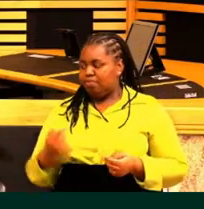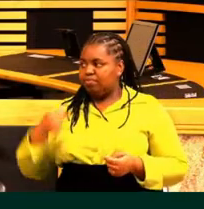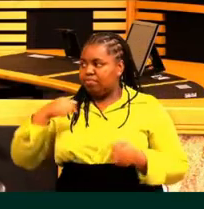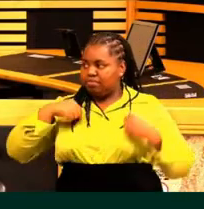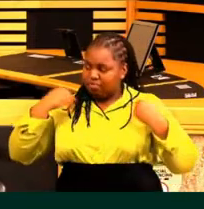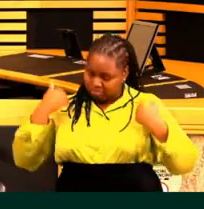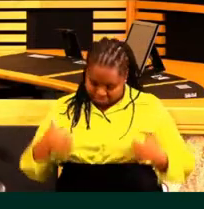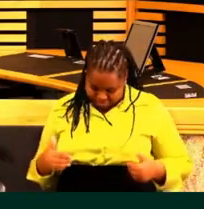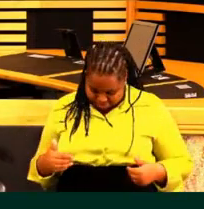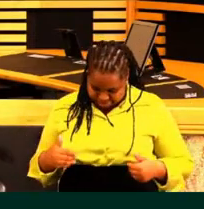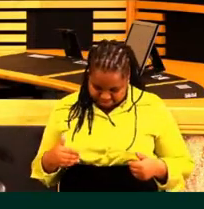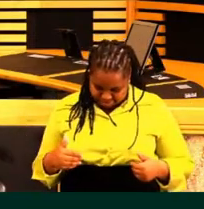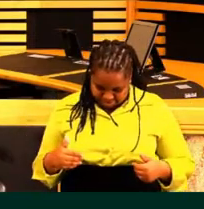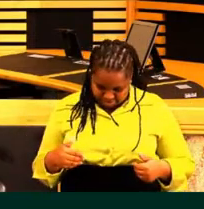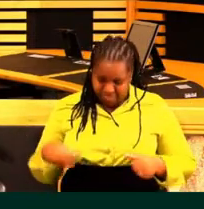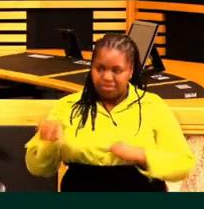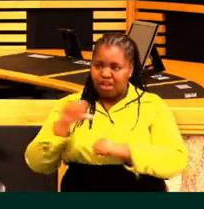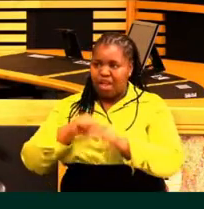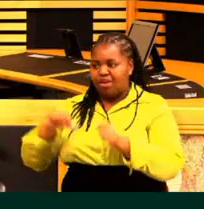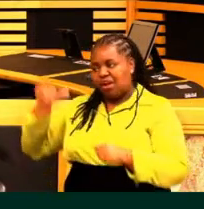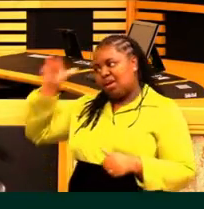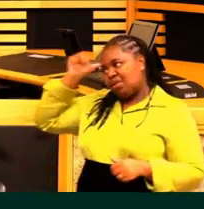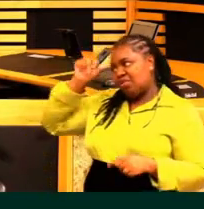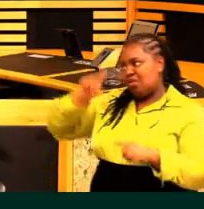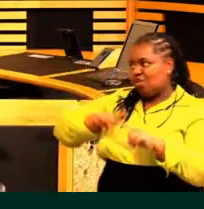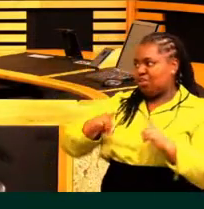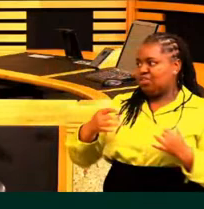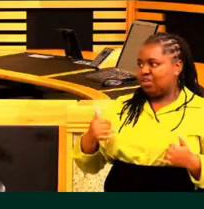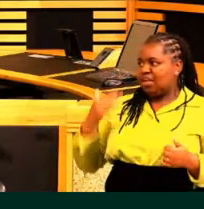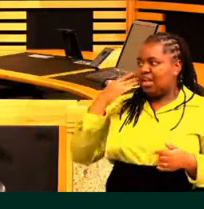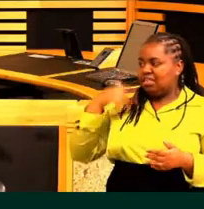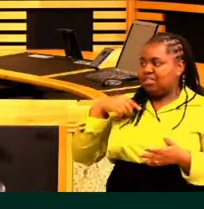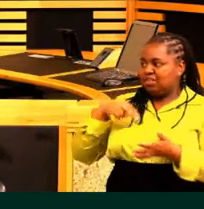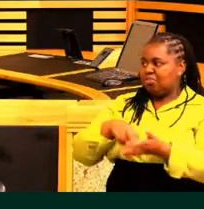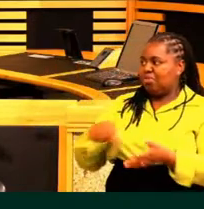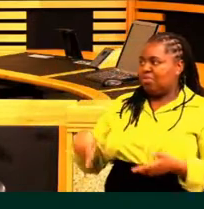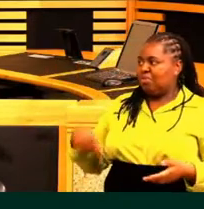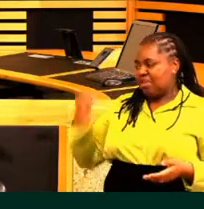is a computer science graduate um